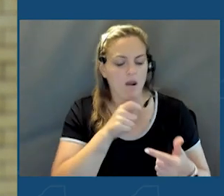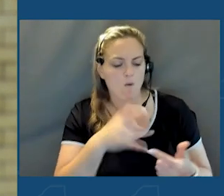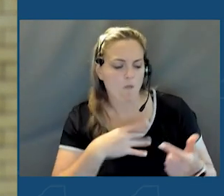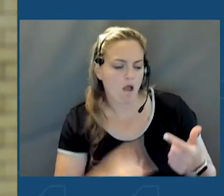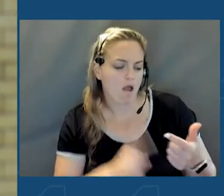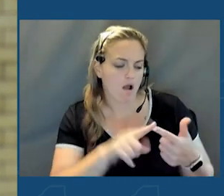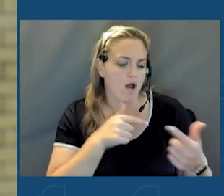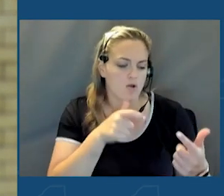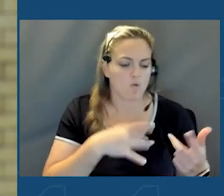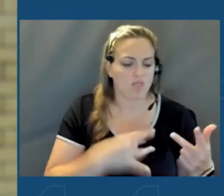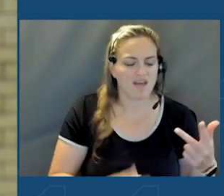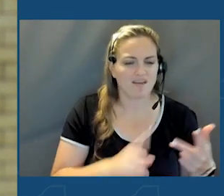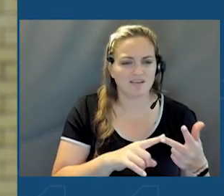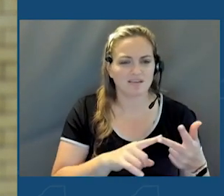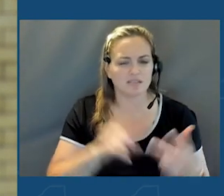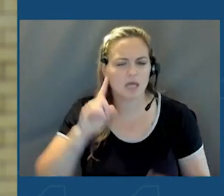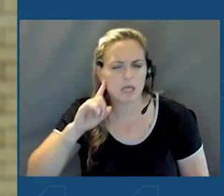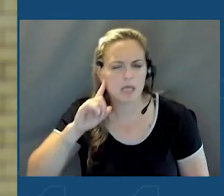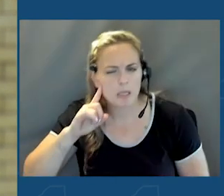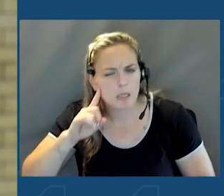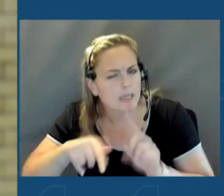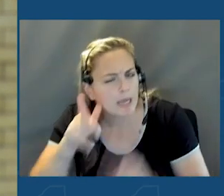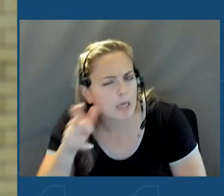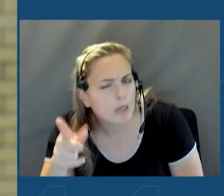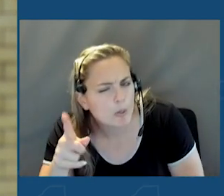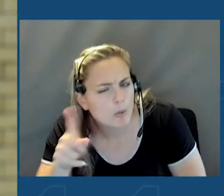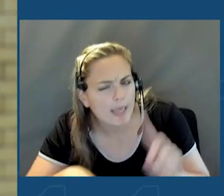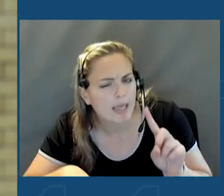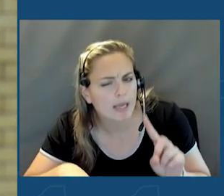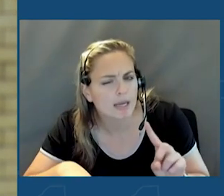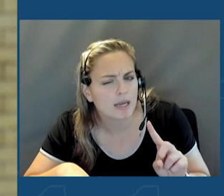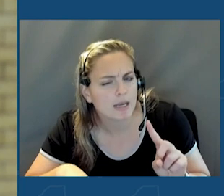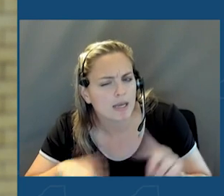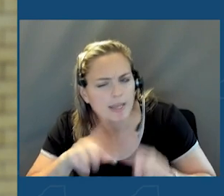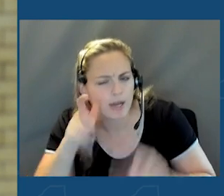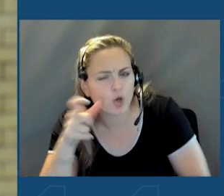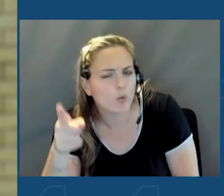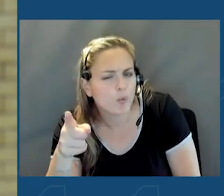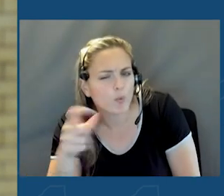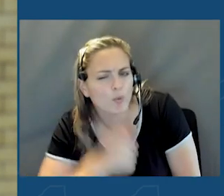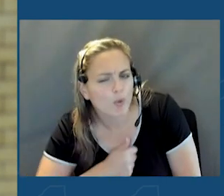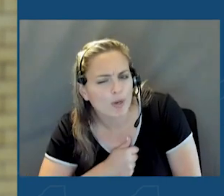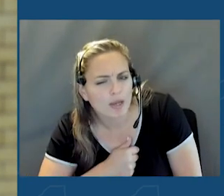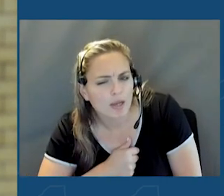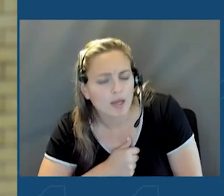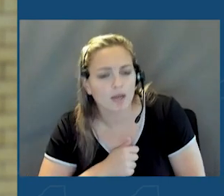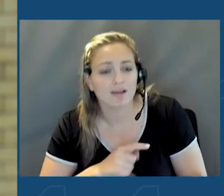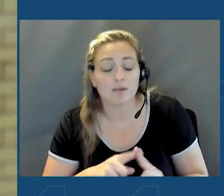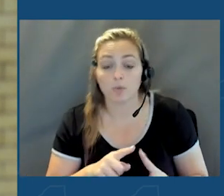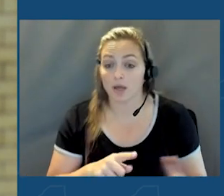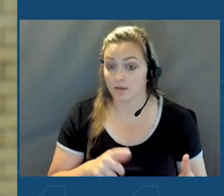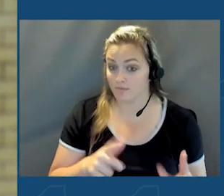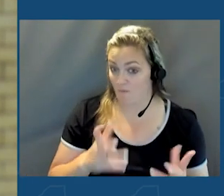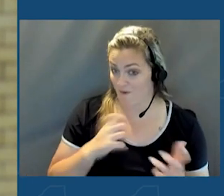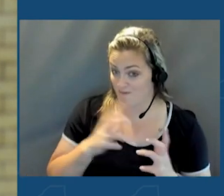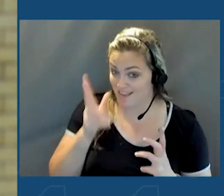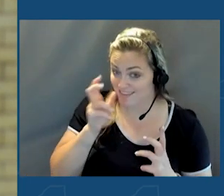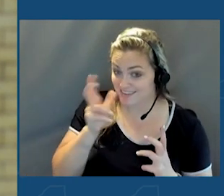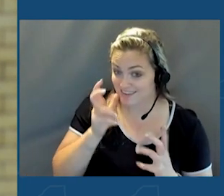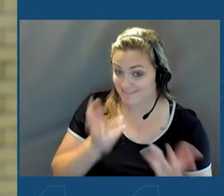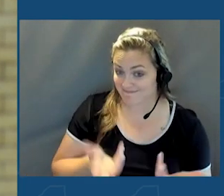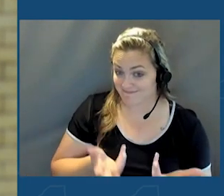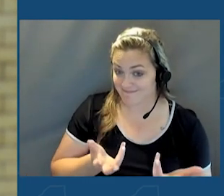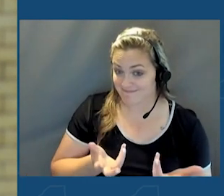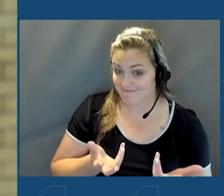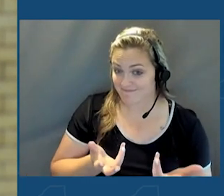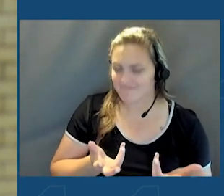to my bad ear. As my dad always said, that's my bad ear. I can't hear you. If you want to get my good ear, tell me how you want to be